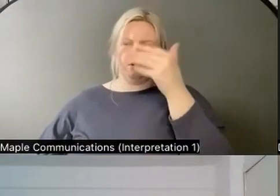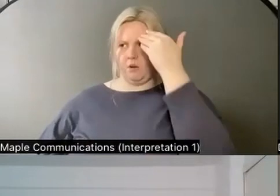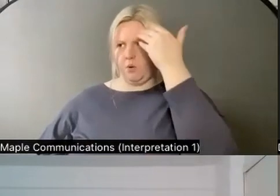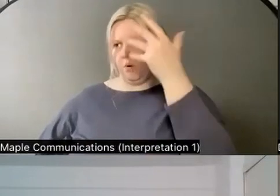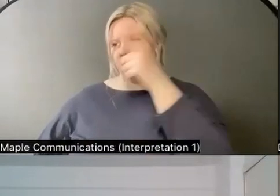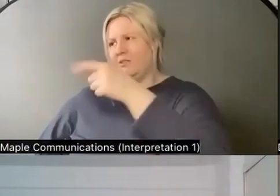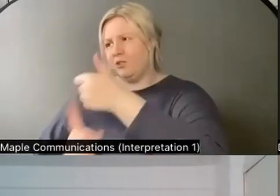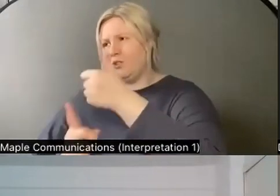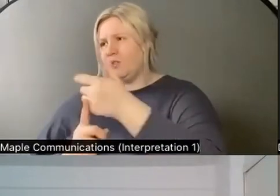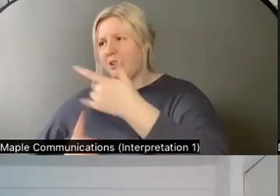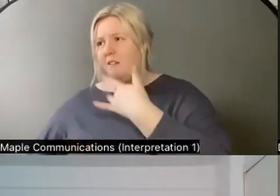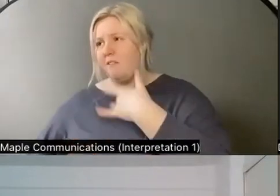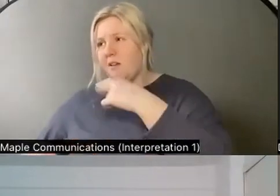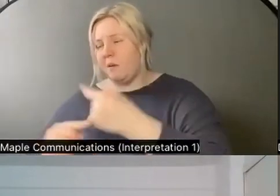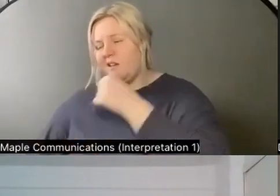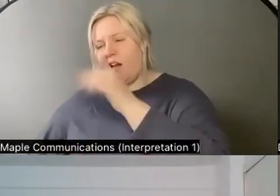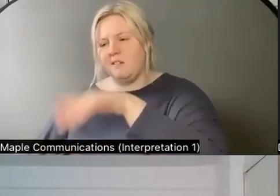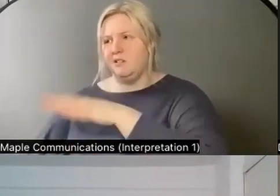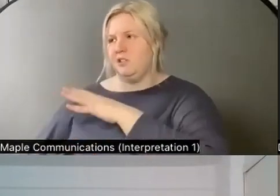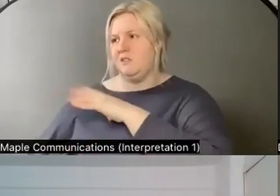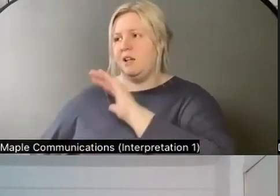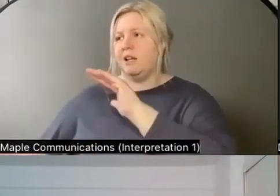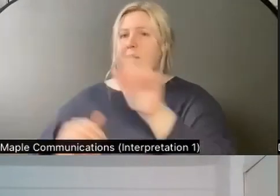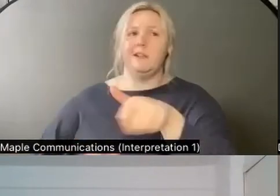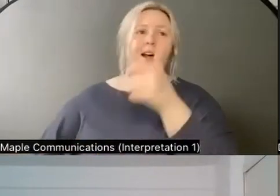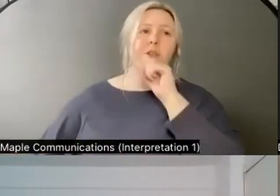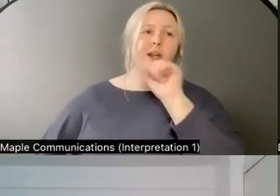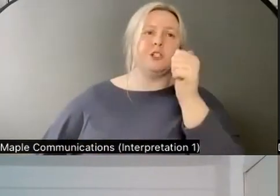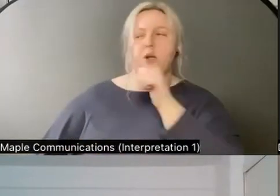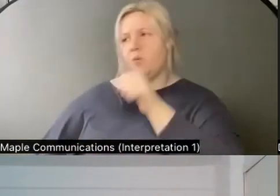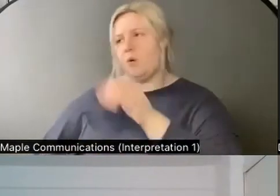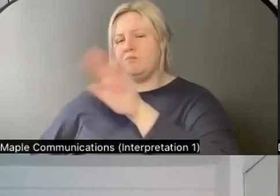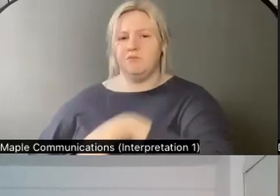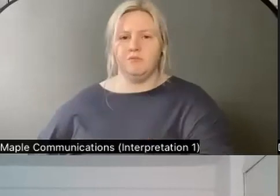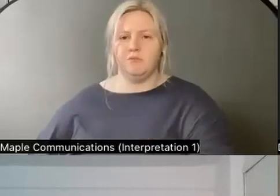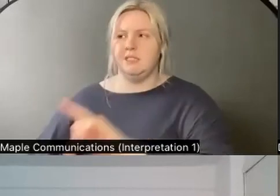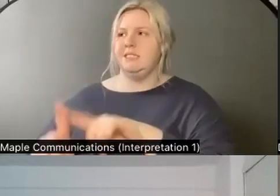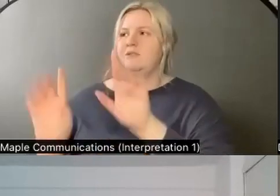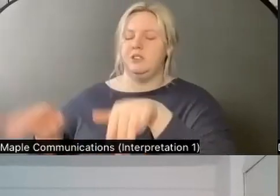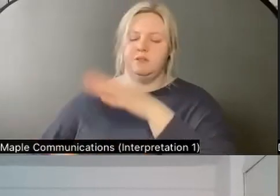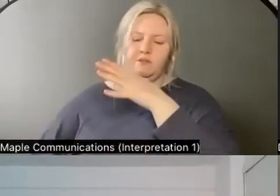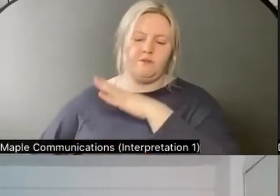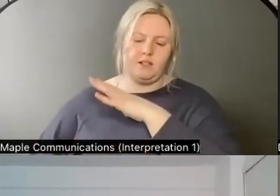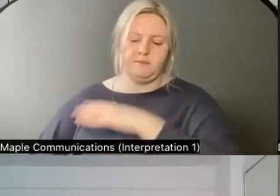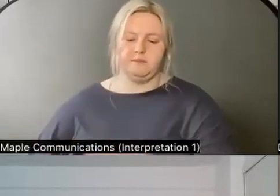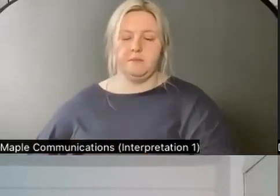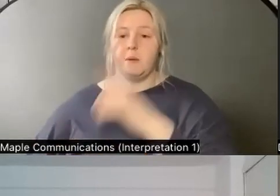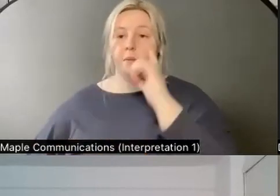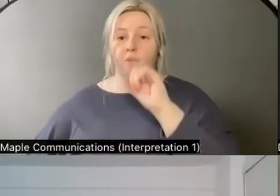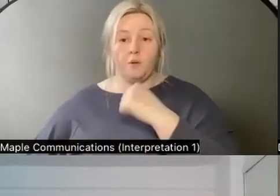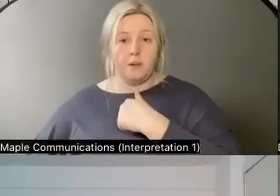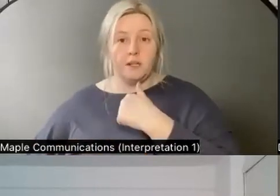not going to feel as much pain as another 10-year-old. So that, you know, for me, if I wasn't there